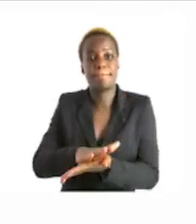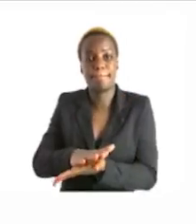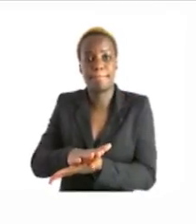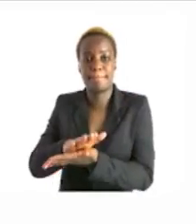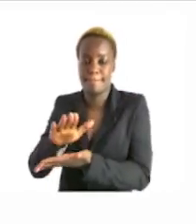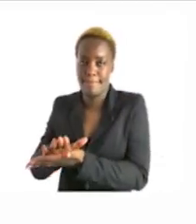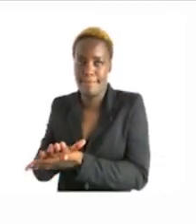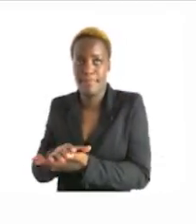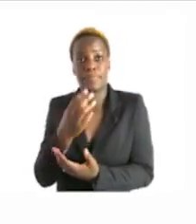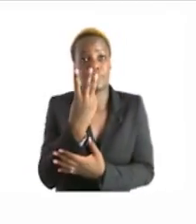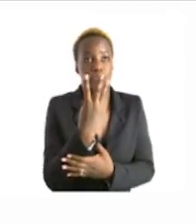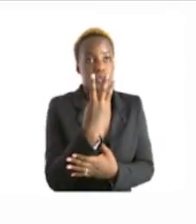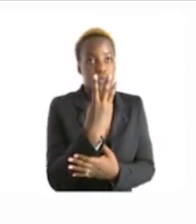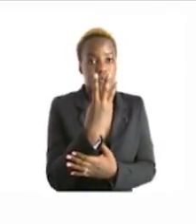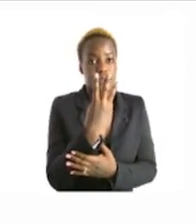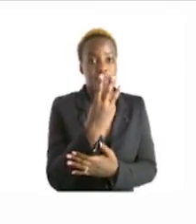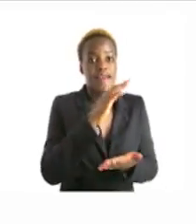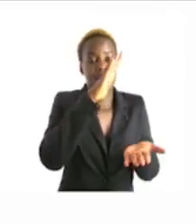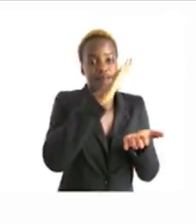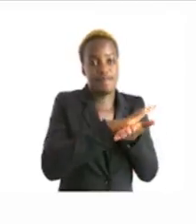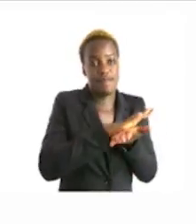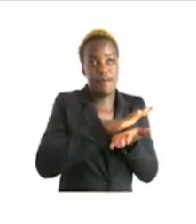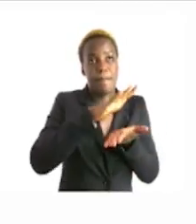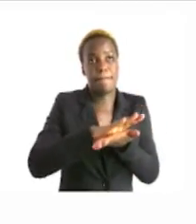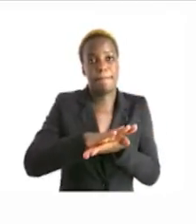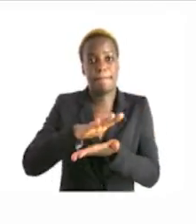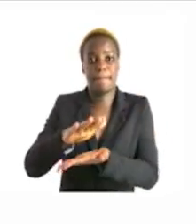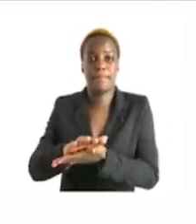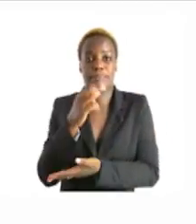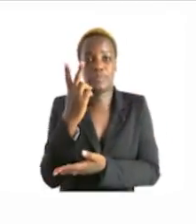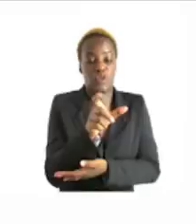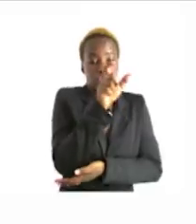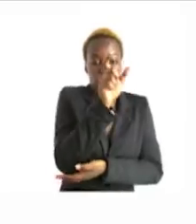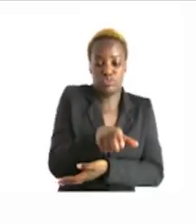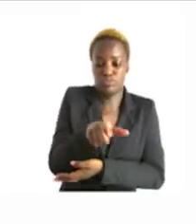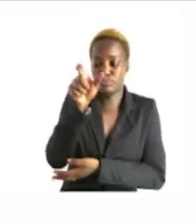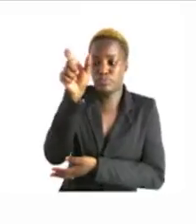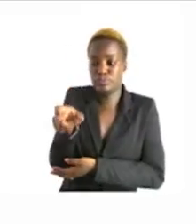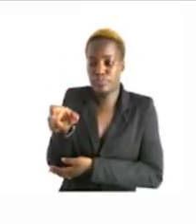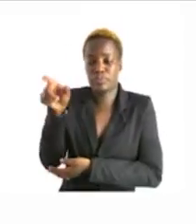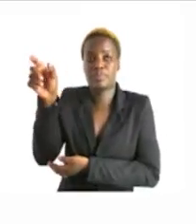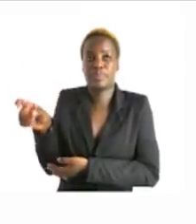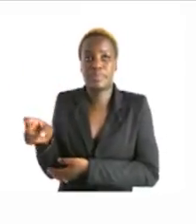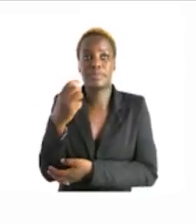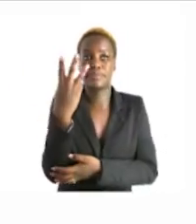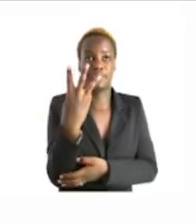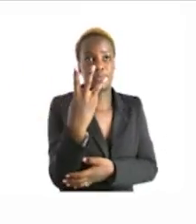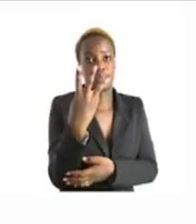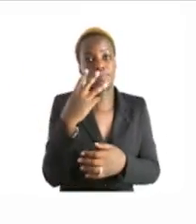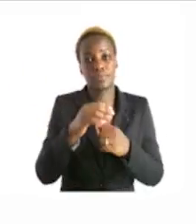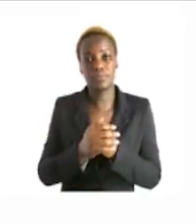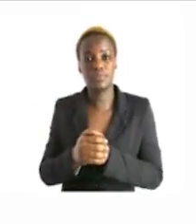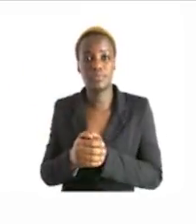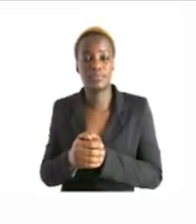family so it's three claps so it's break the word down into three syllables can we stick